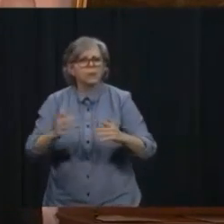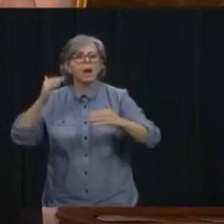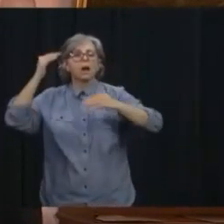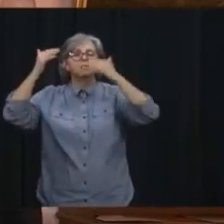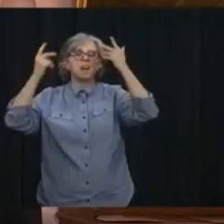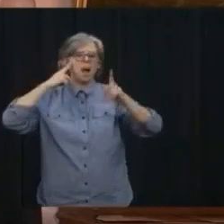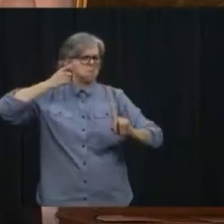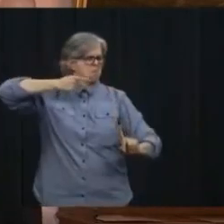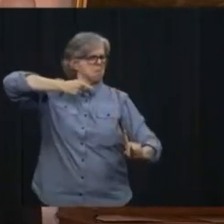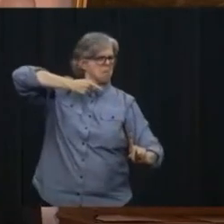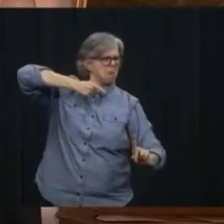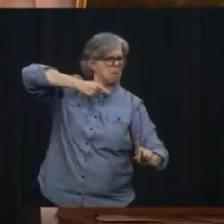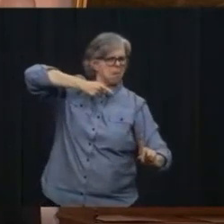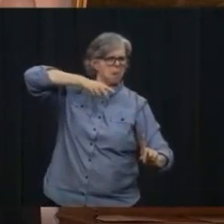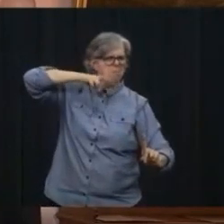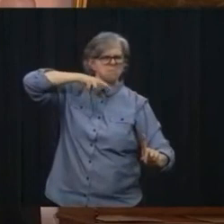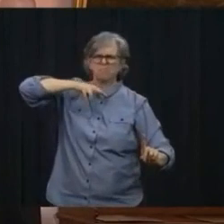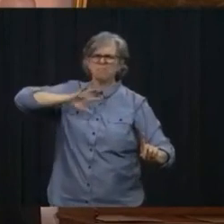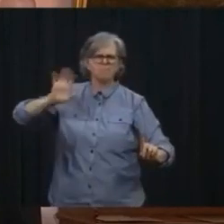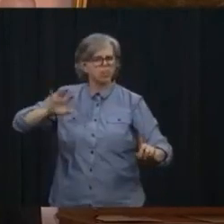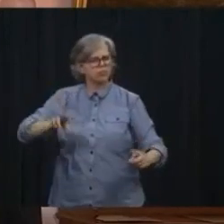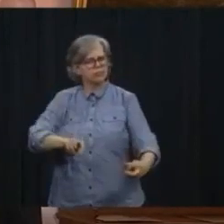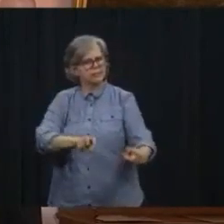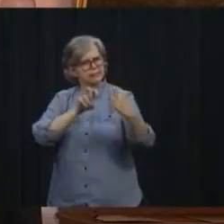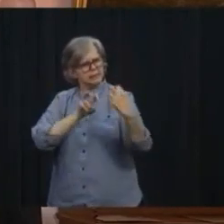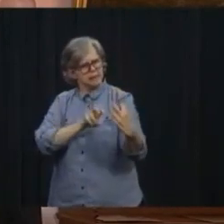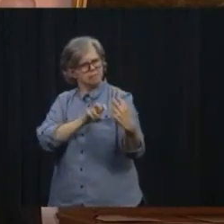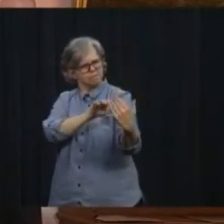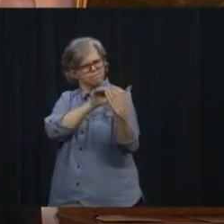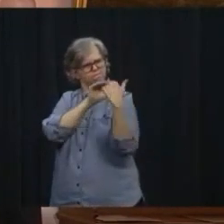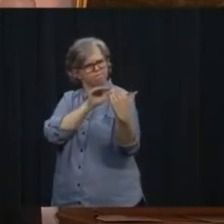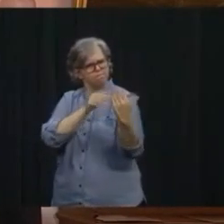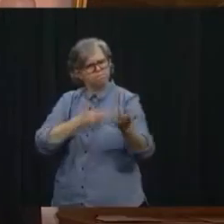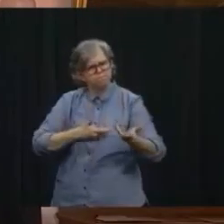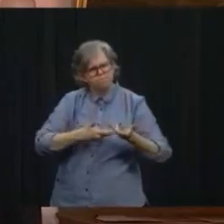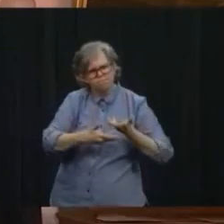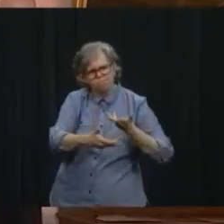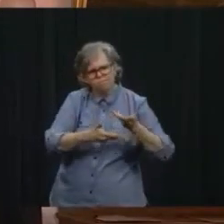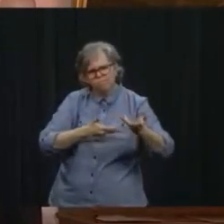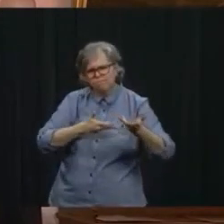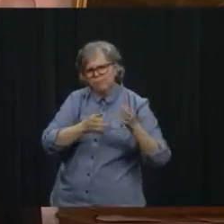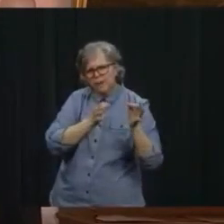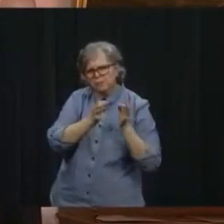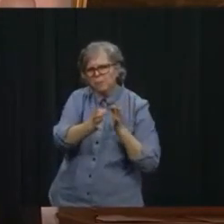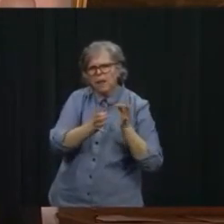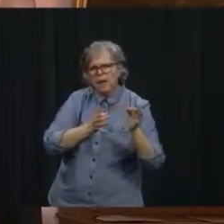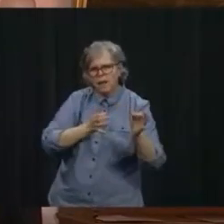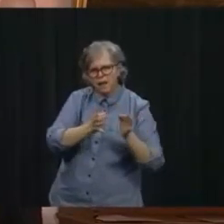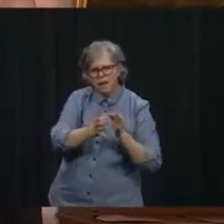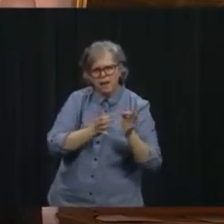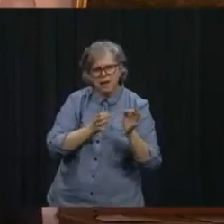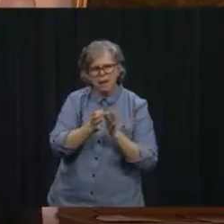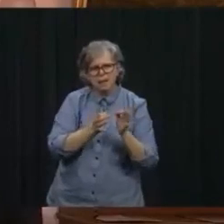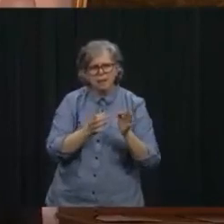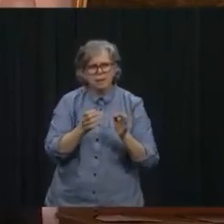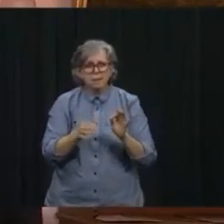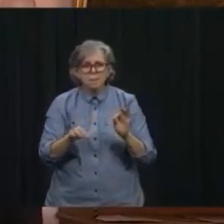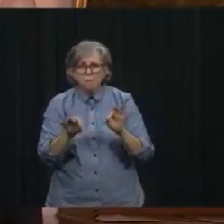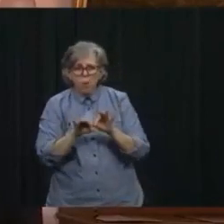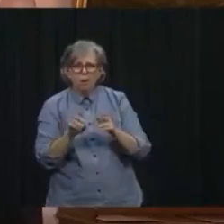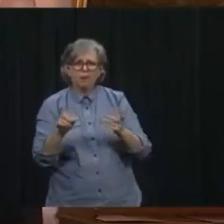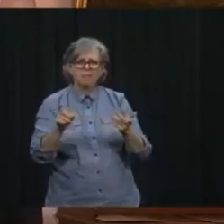take actions to solve your problems. Some of us were already in a hard spot before this started, and so this